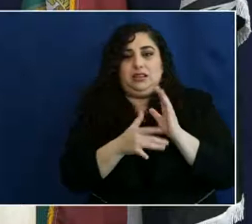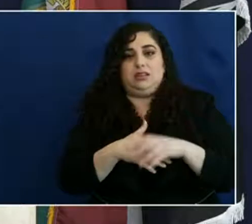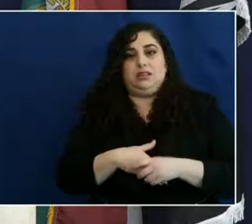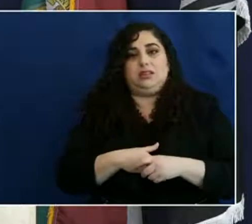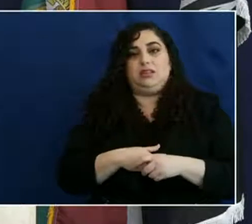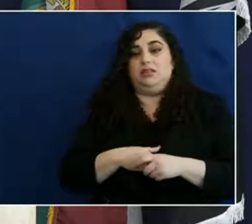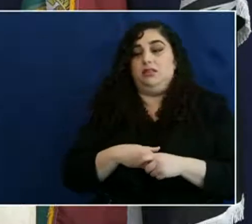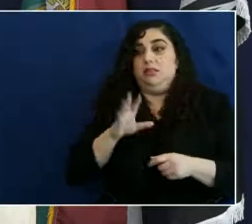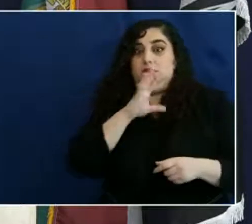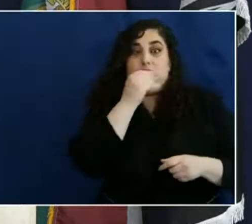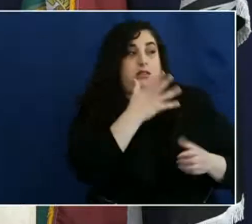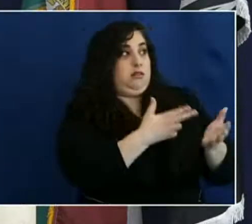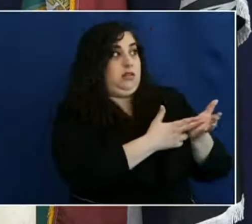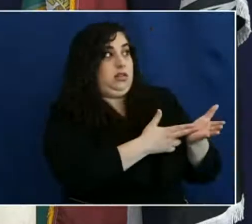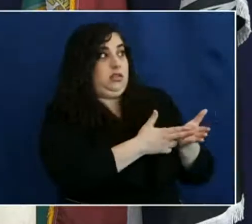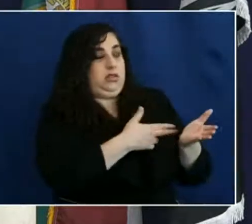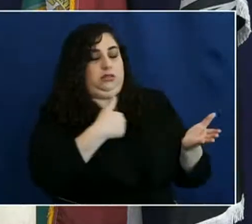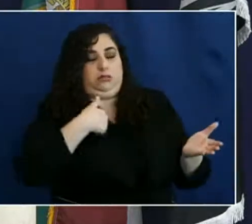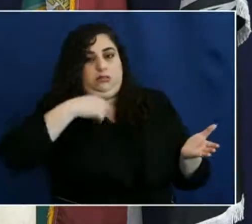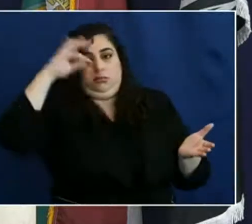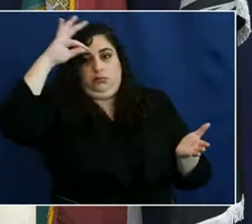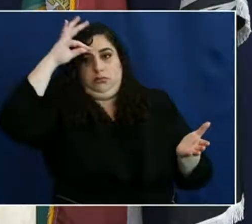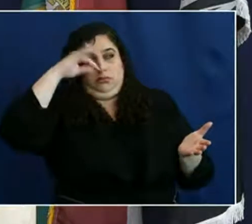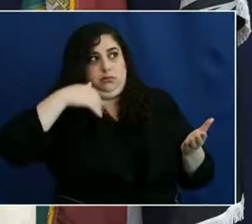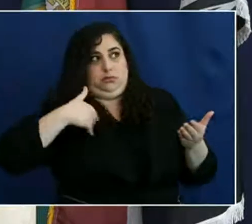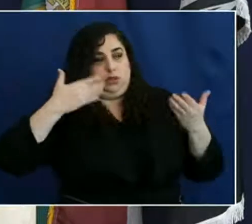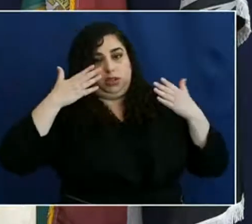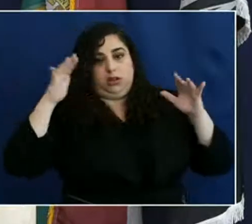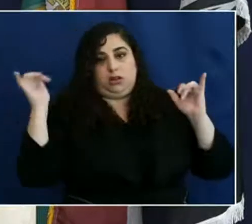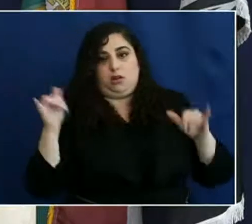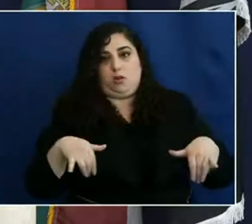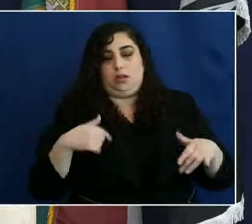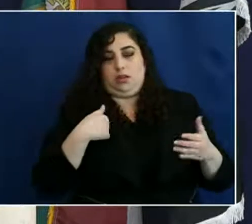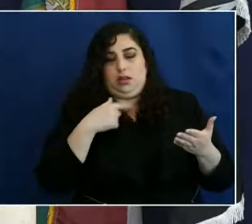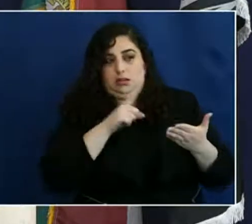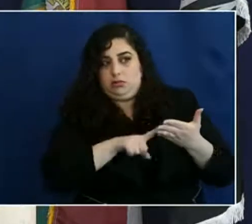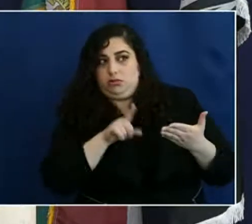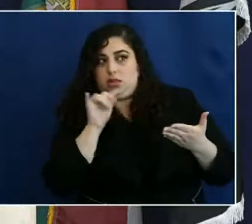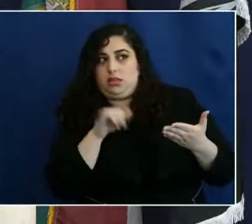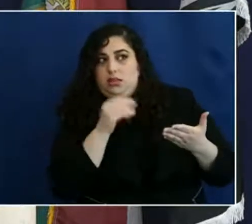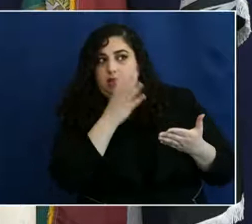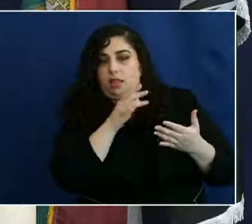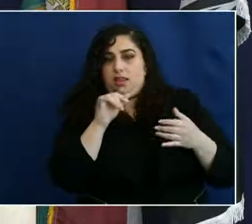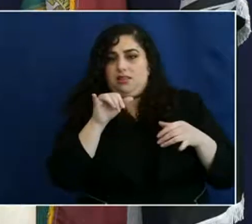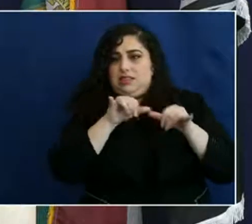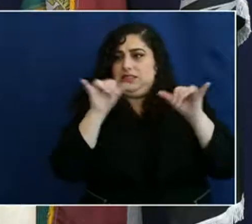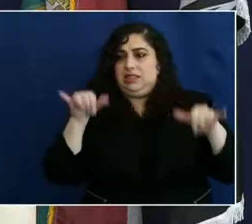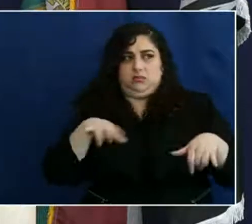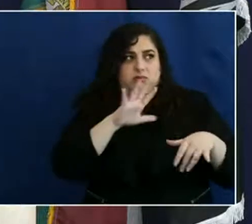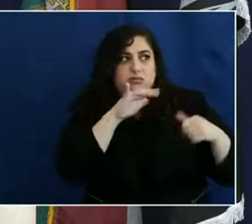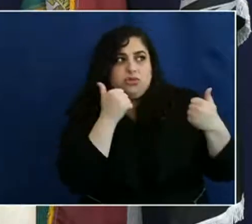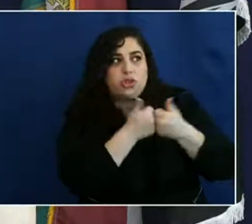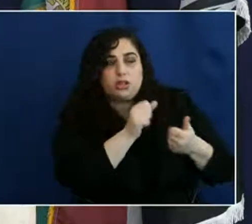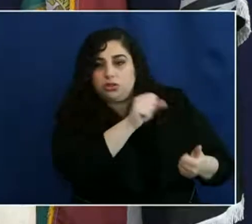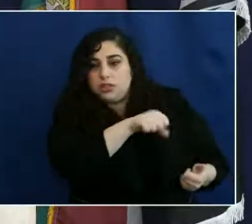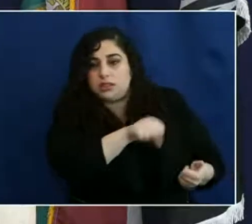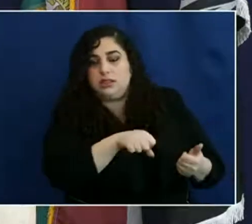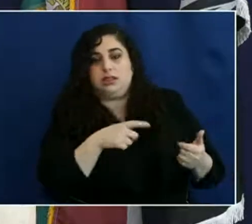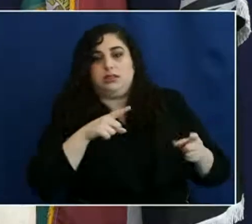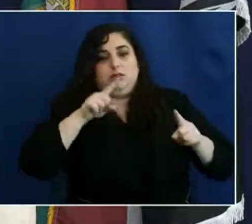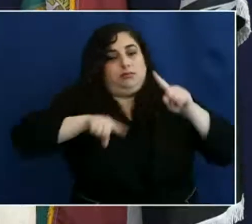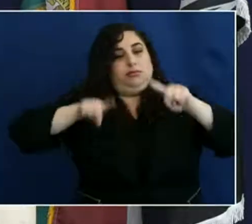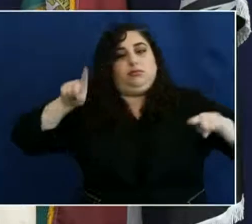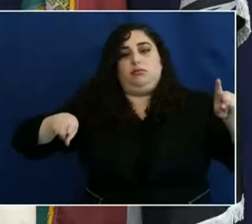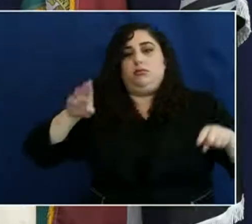aware of that. I'm happy to, we were happy to look into it. One of the challenges we may face is I think a variety of those bots utilize the